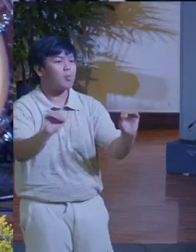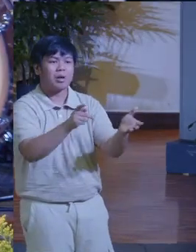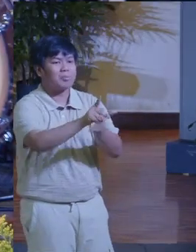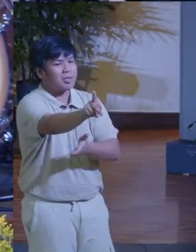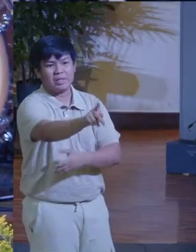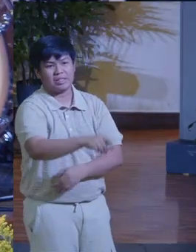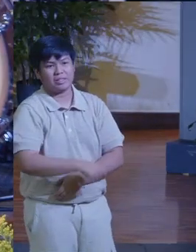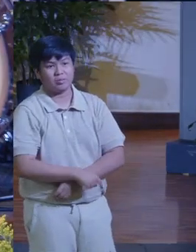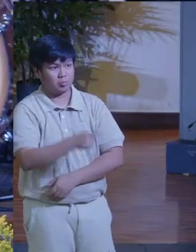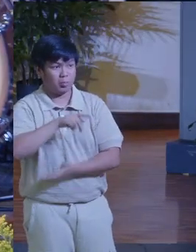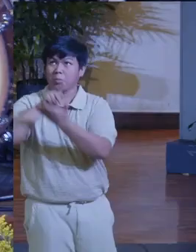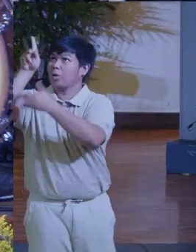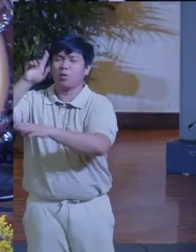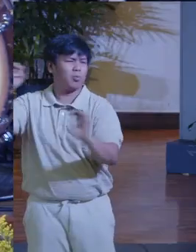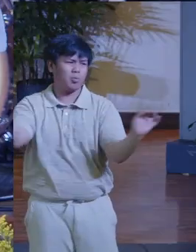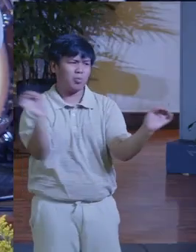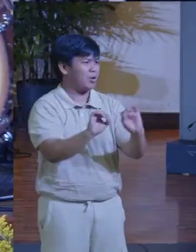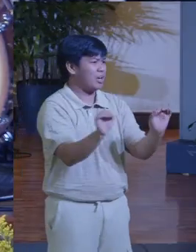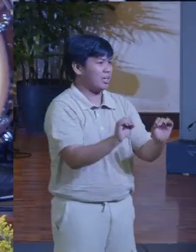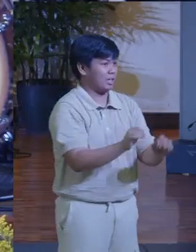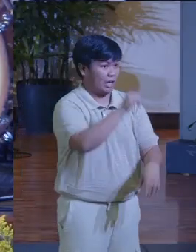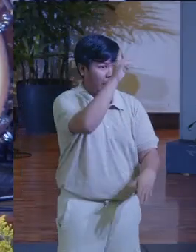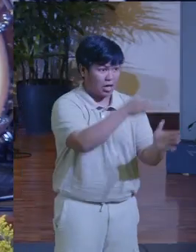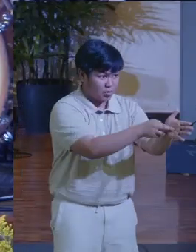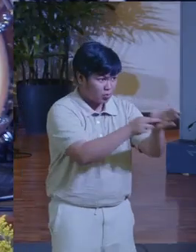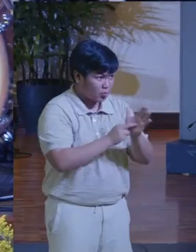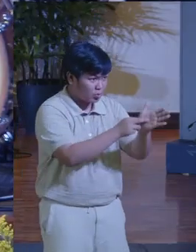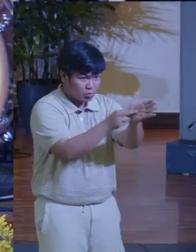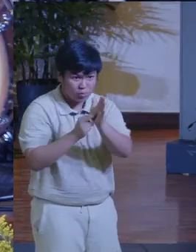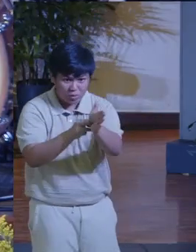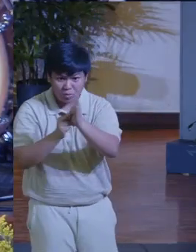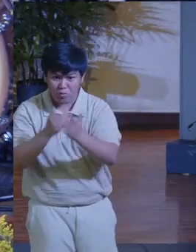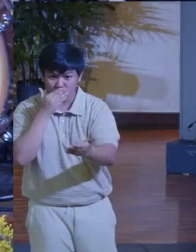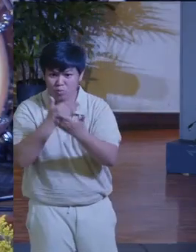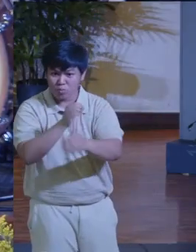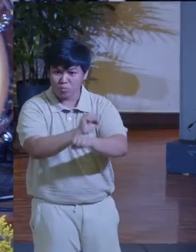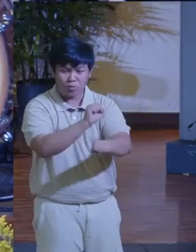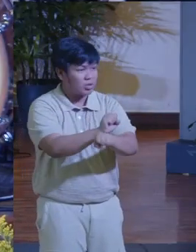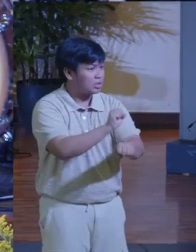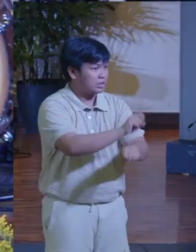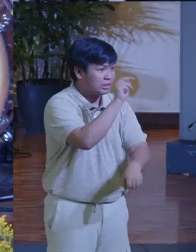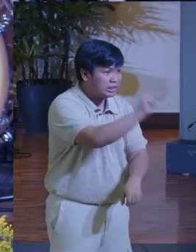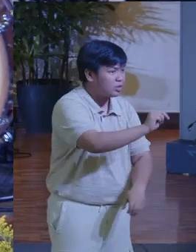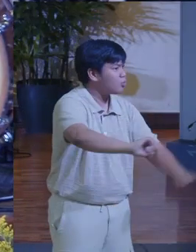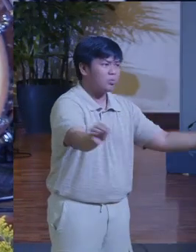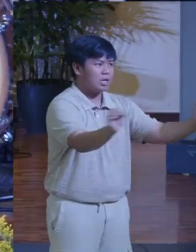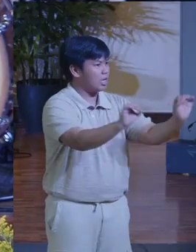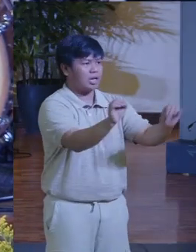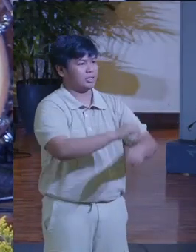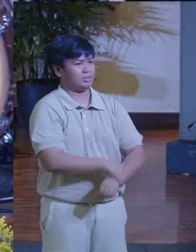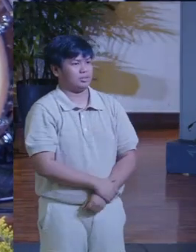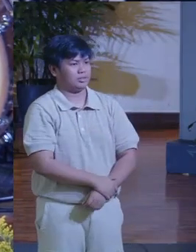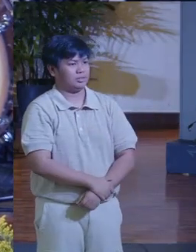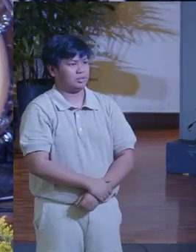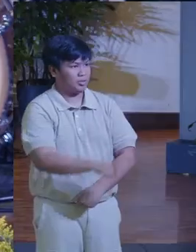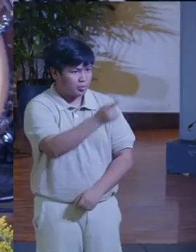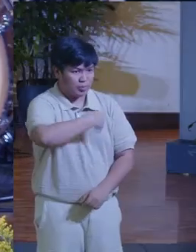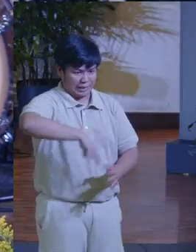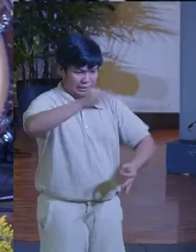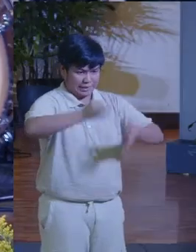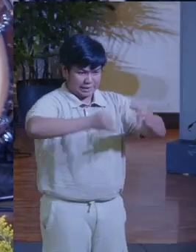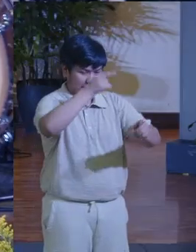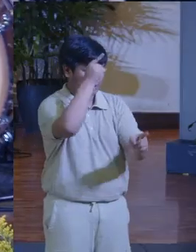bayad. Walang hinihinging mabubuting gawa. We are